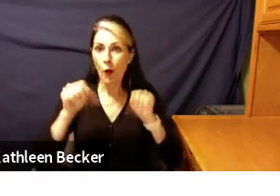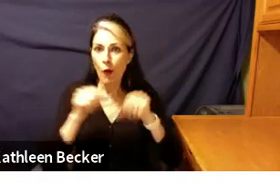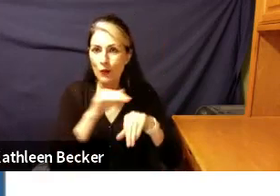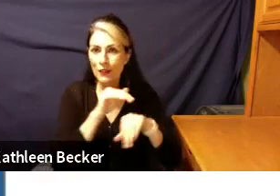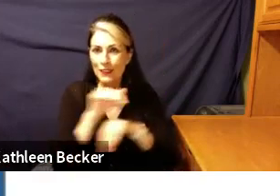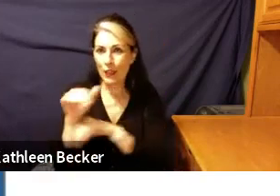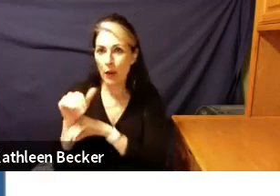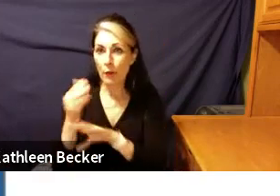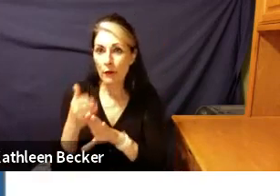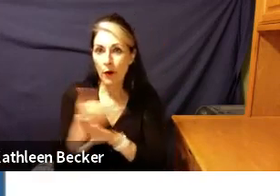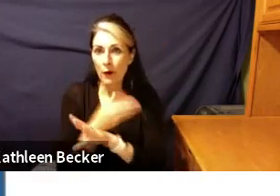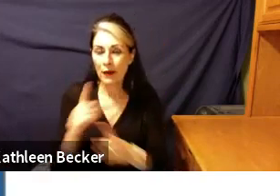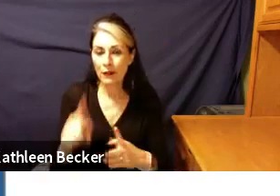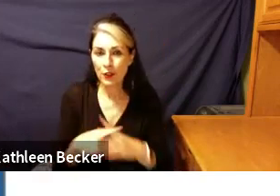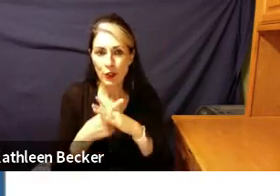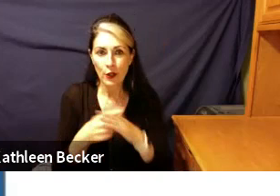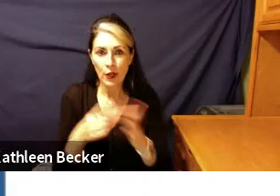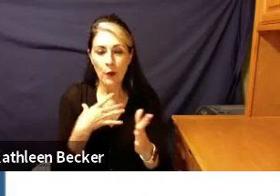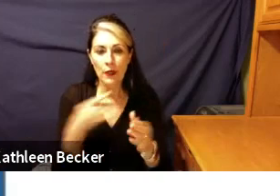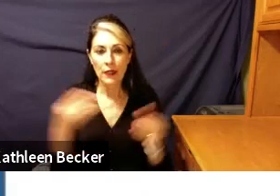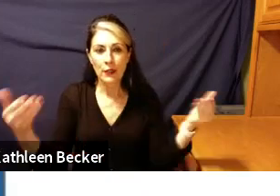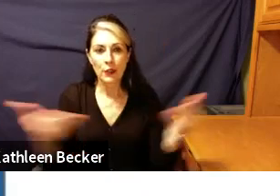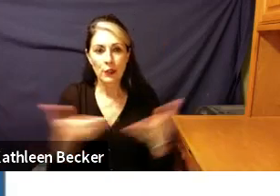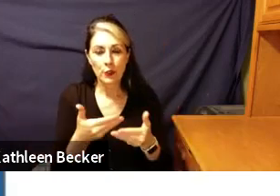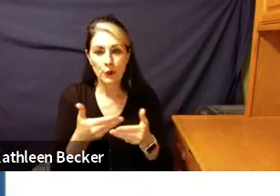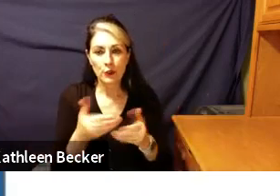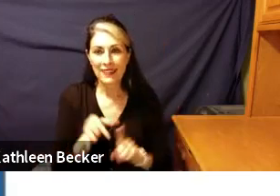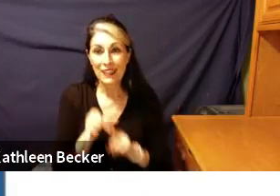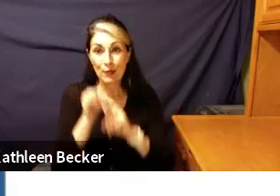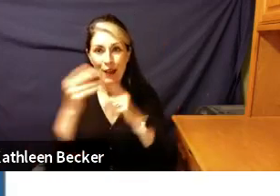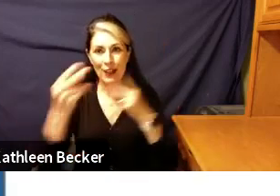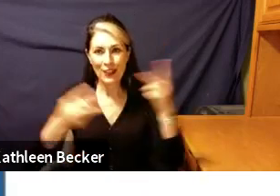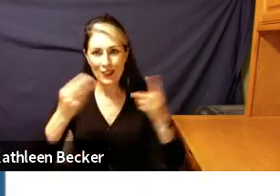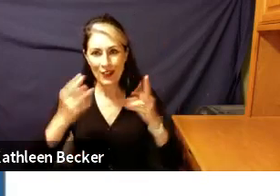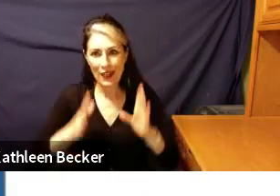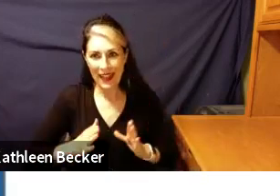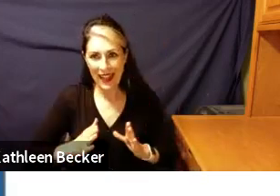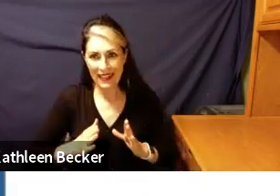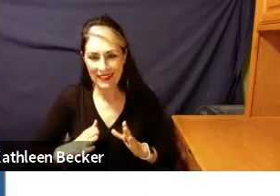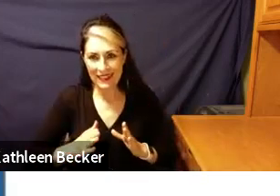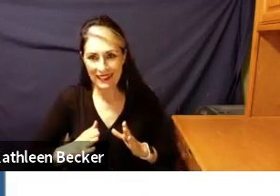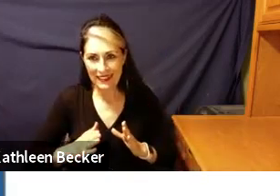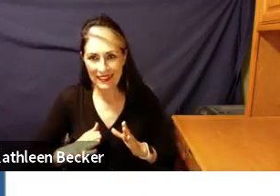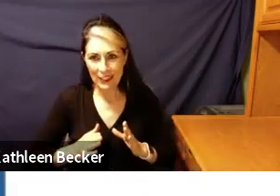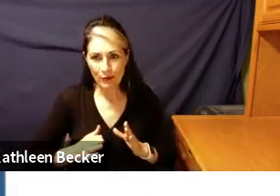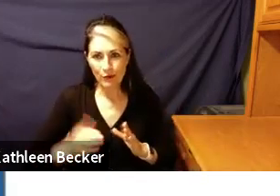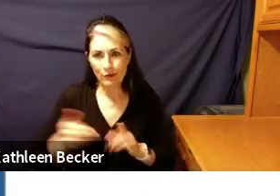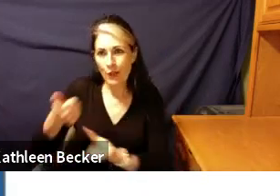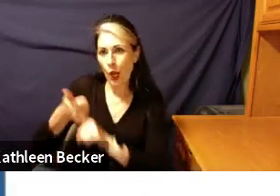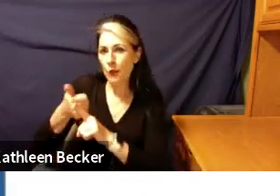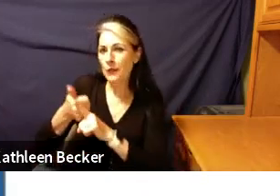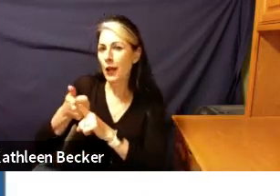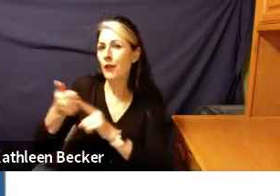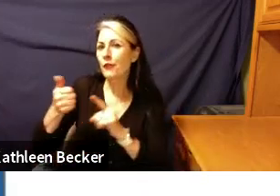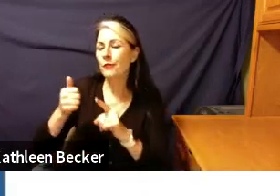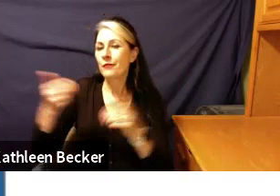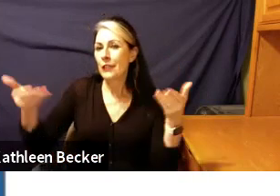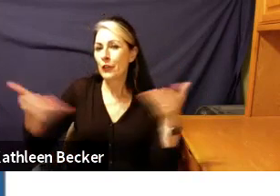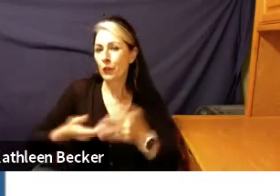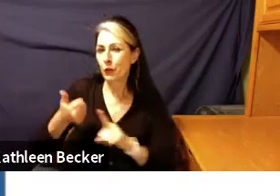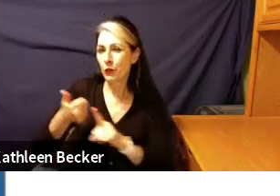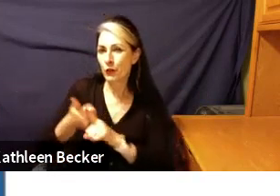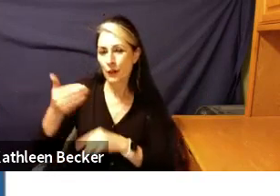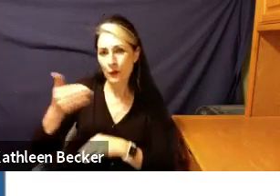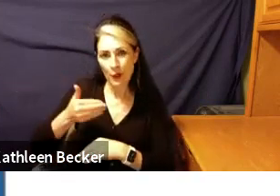Before we get started, I'd like to introduce a very special guest. Actually, I'll let her introduce herself. Go